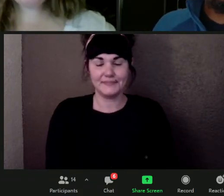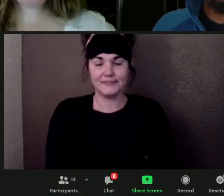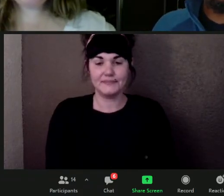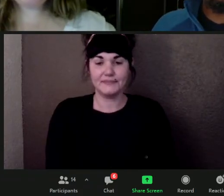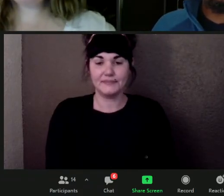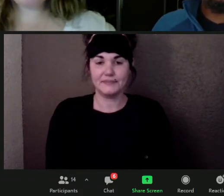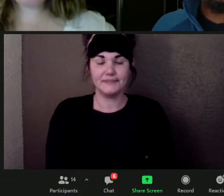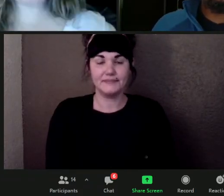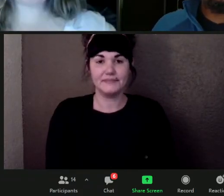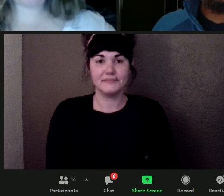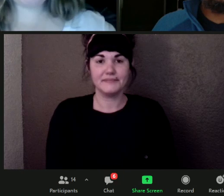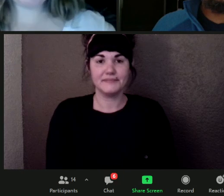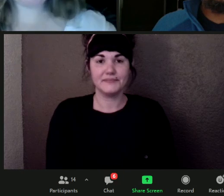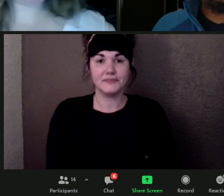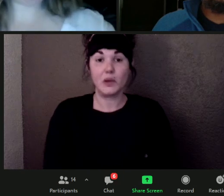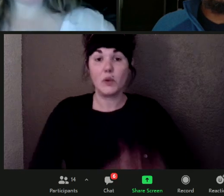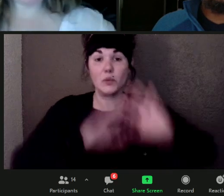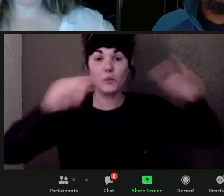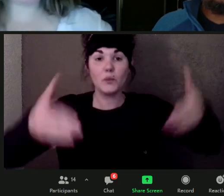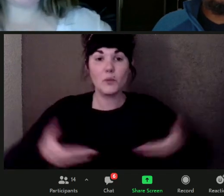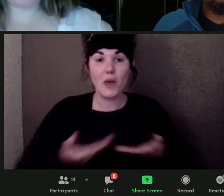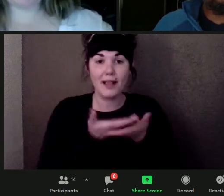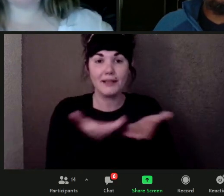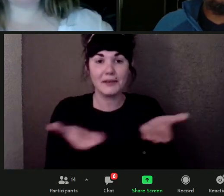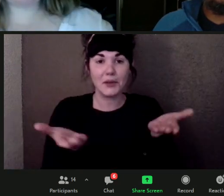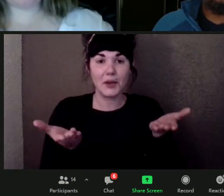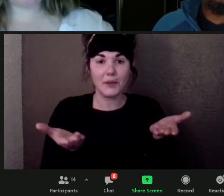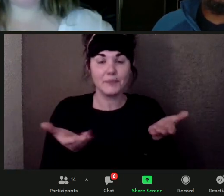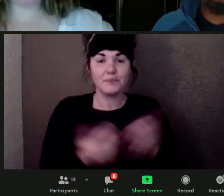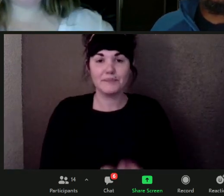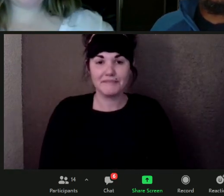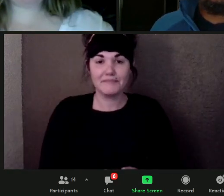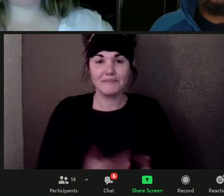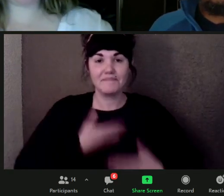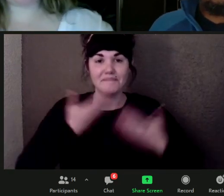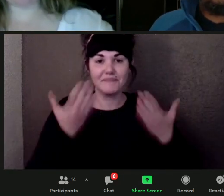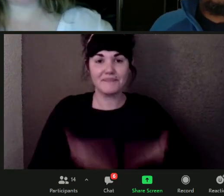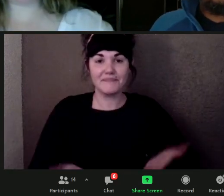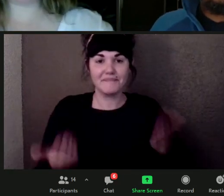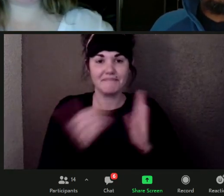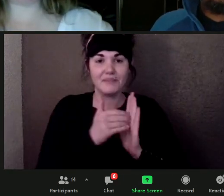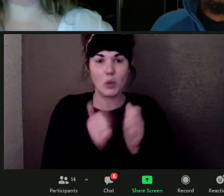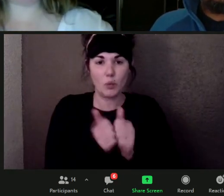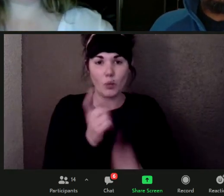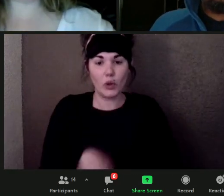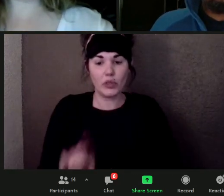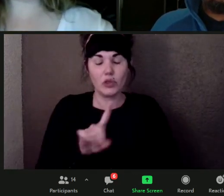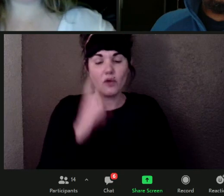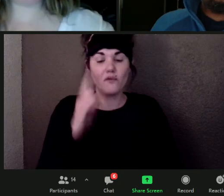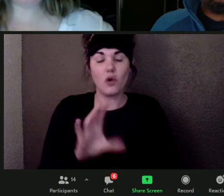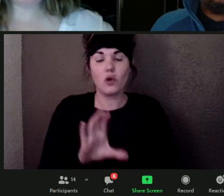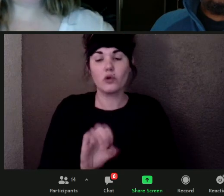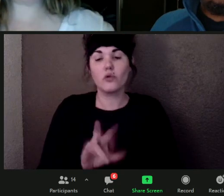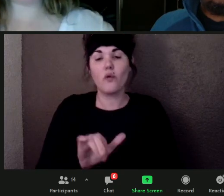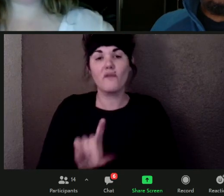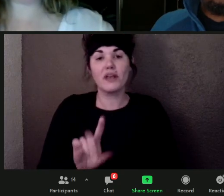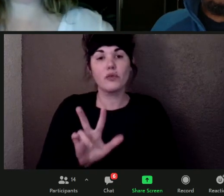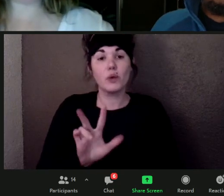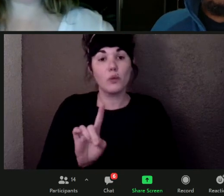Welcome, everyone. It's so good to be back with you for the COVID-313 Coalition